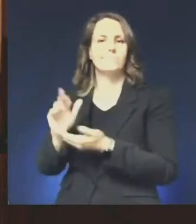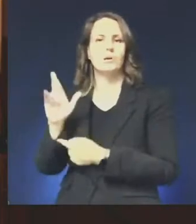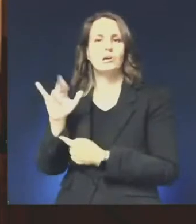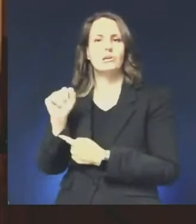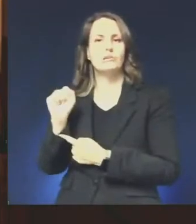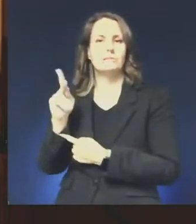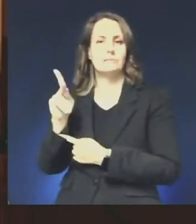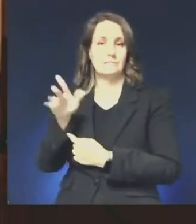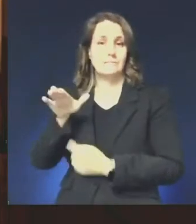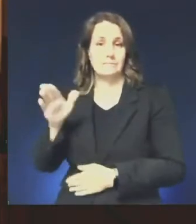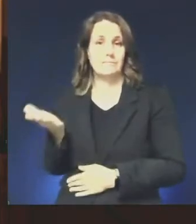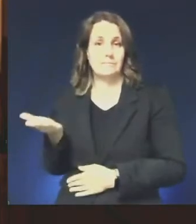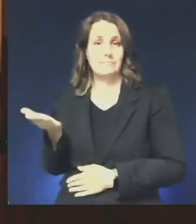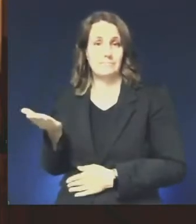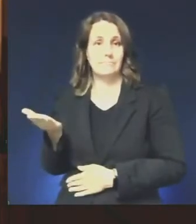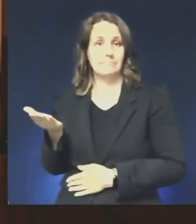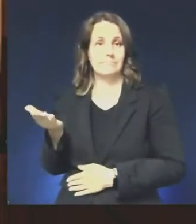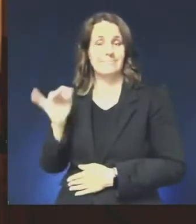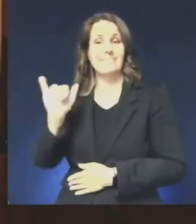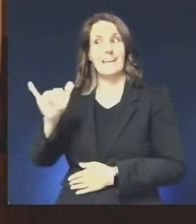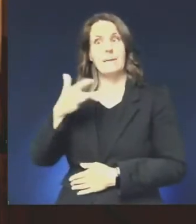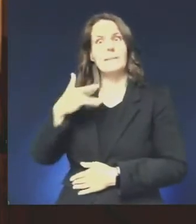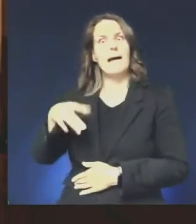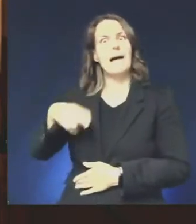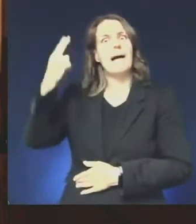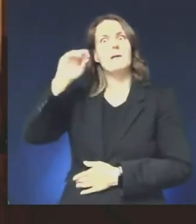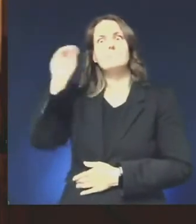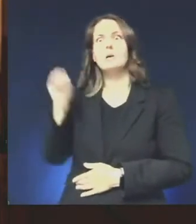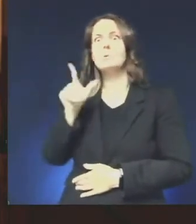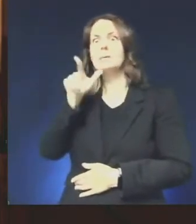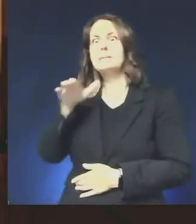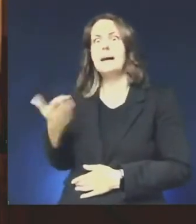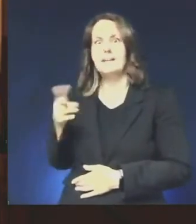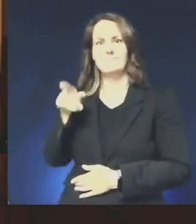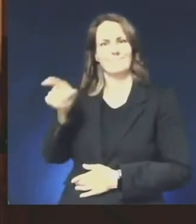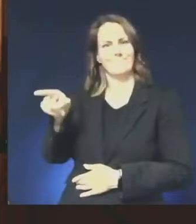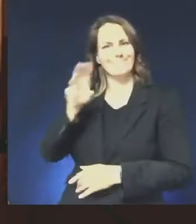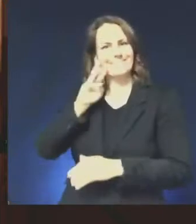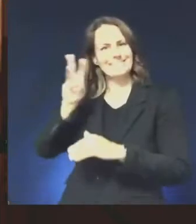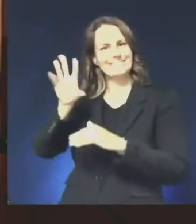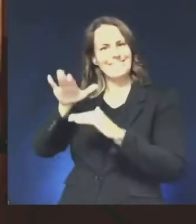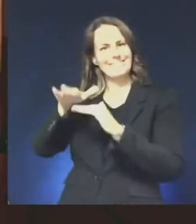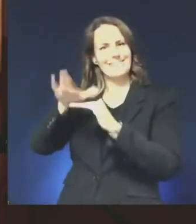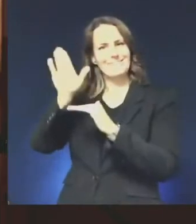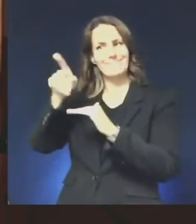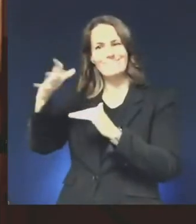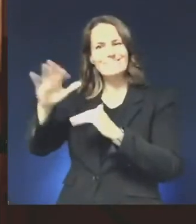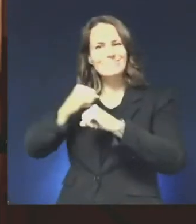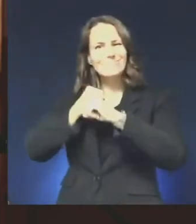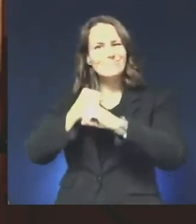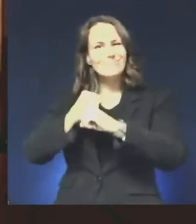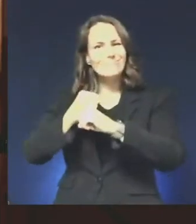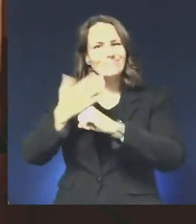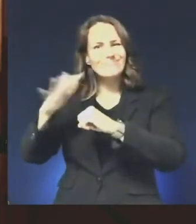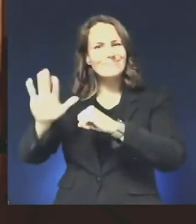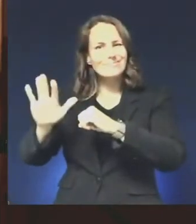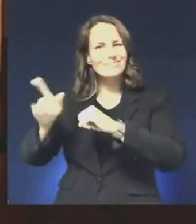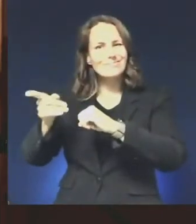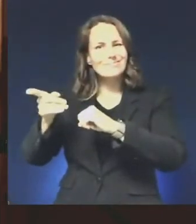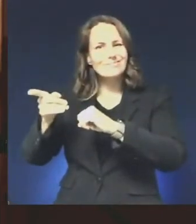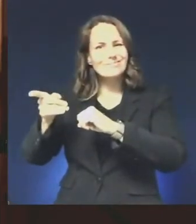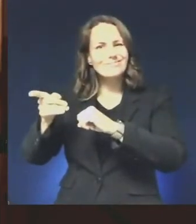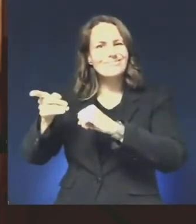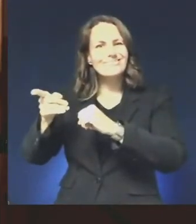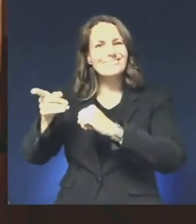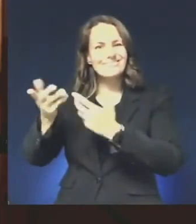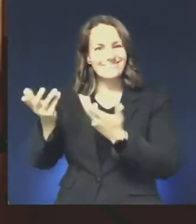disease are the best protected. However, we also know that the more disease we have,